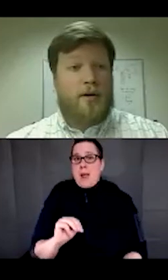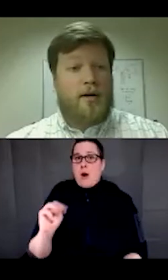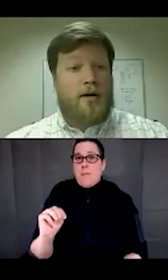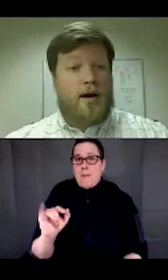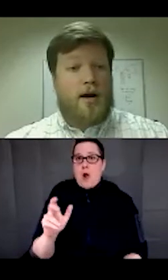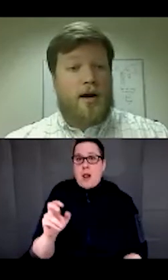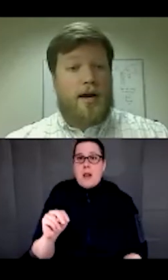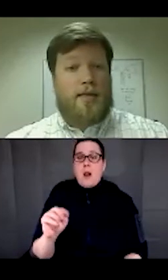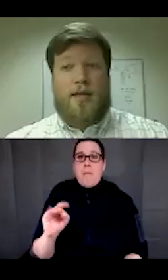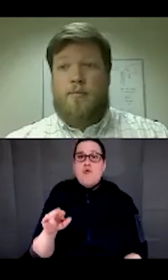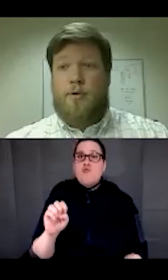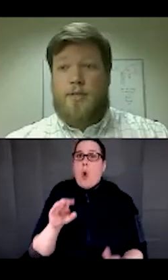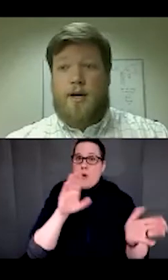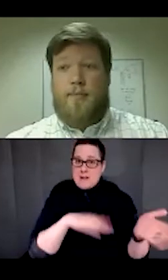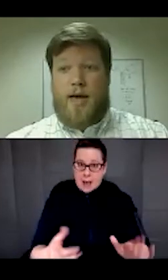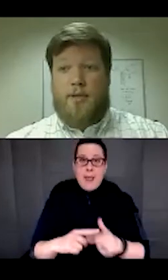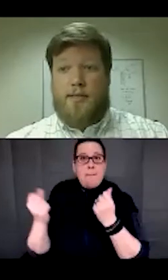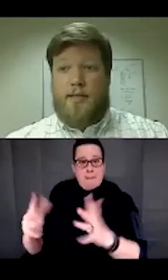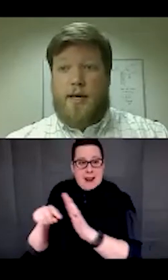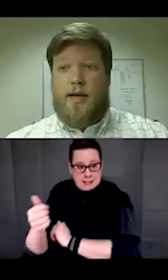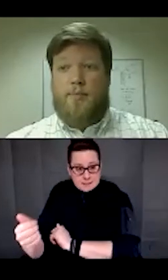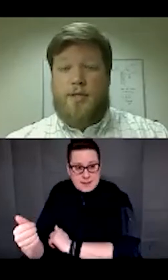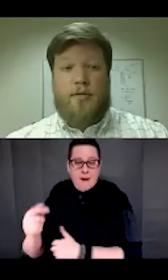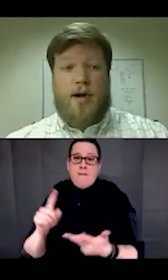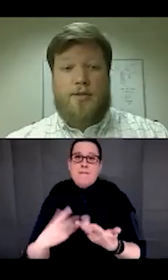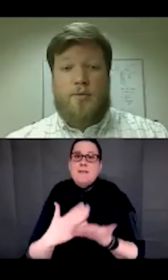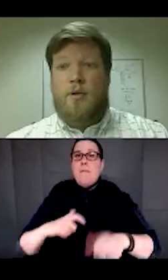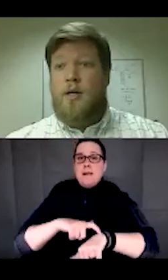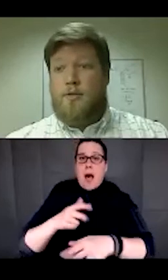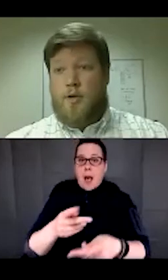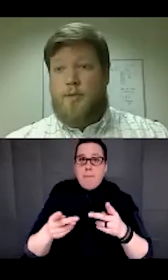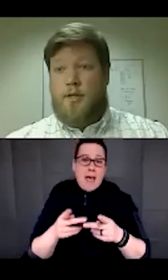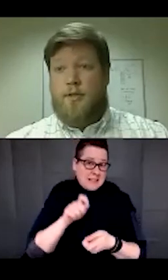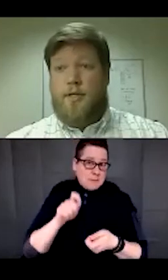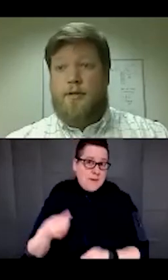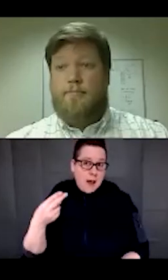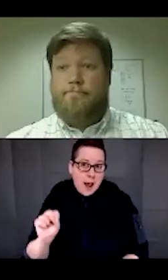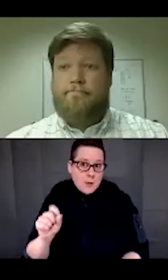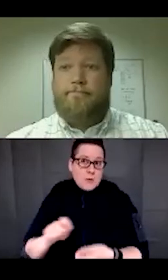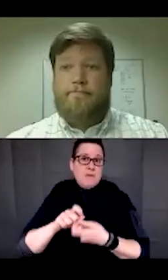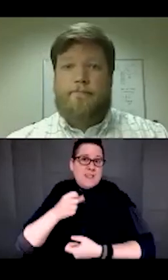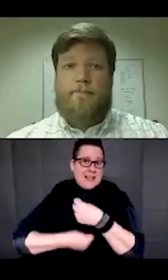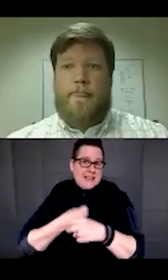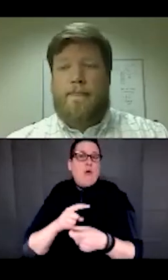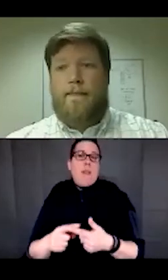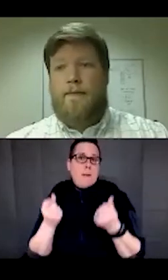Monroe, and then both time and place, like at a particular high school during a particular year.